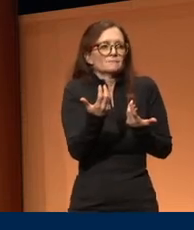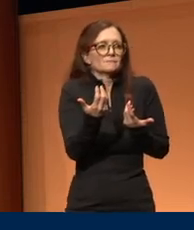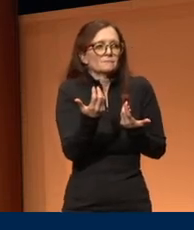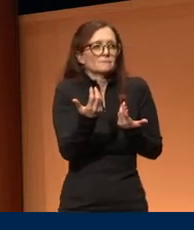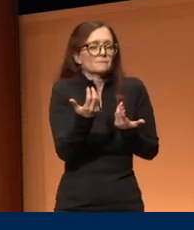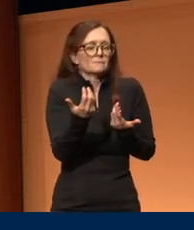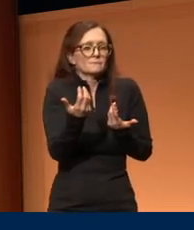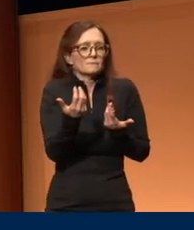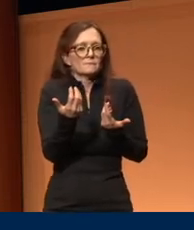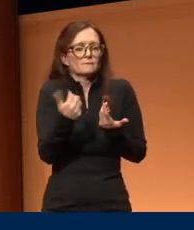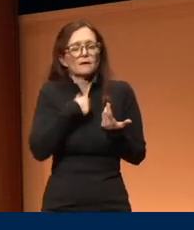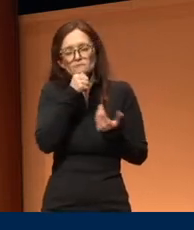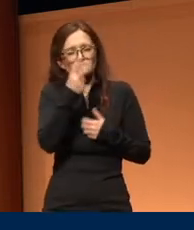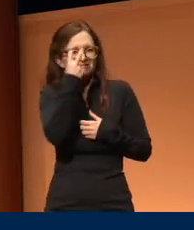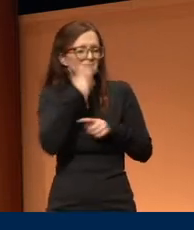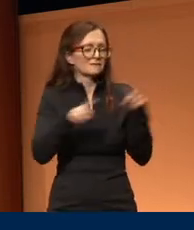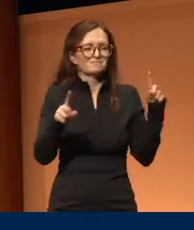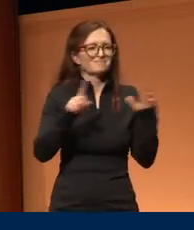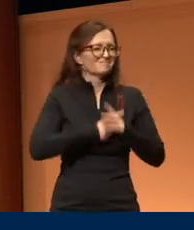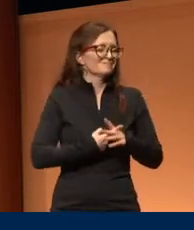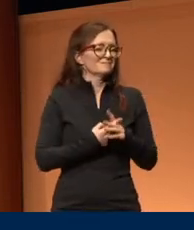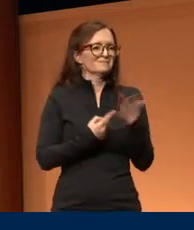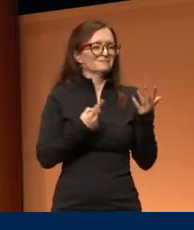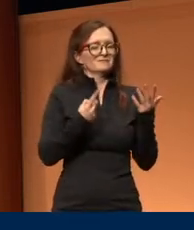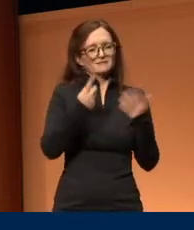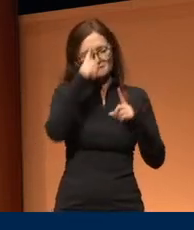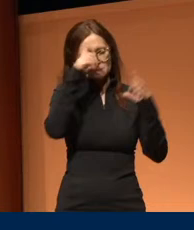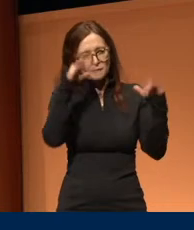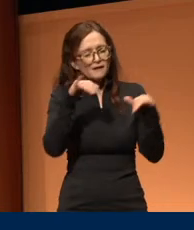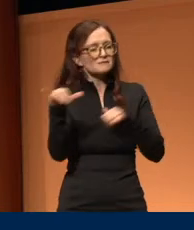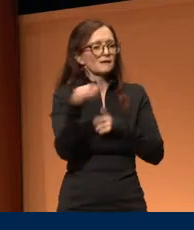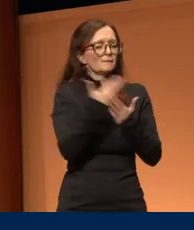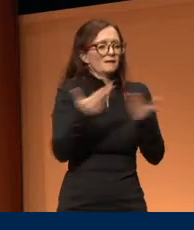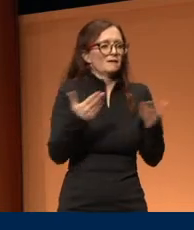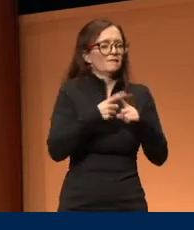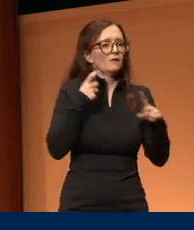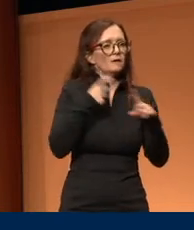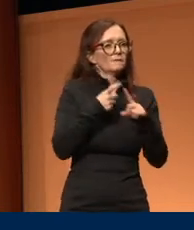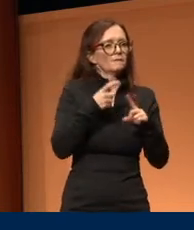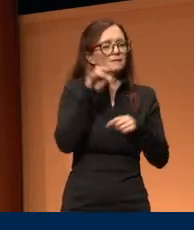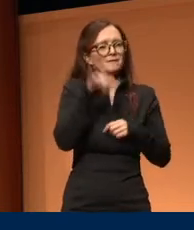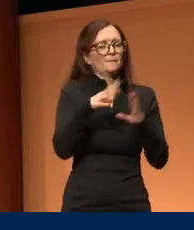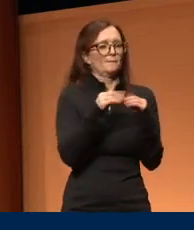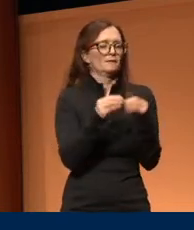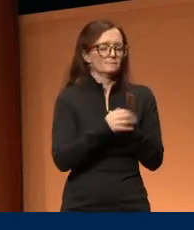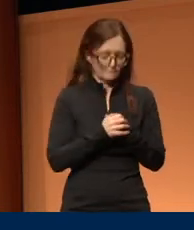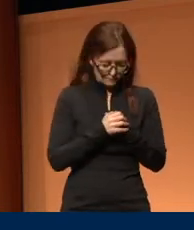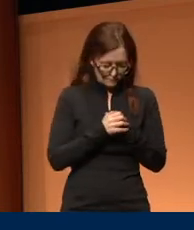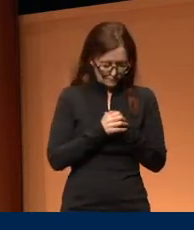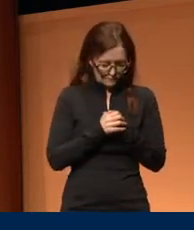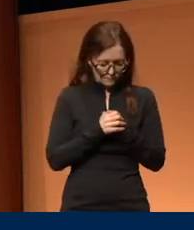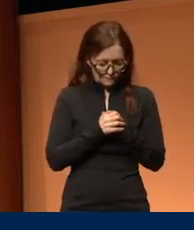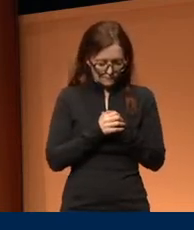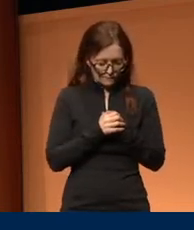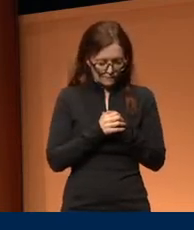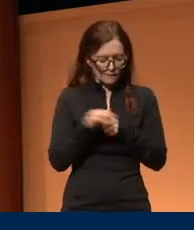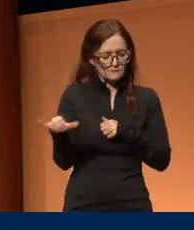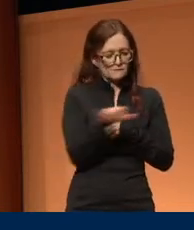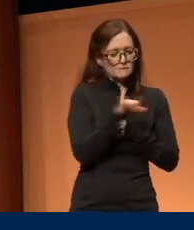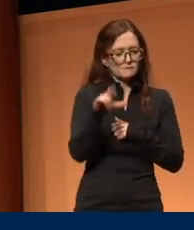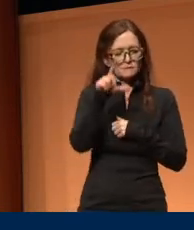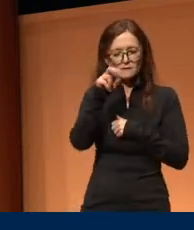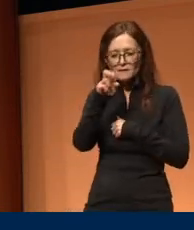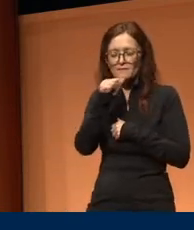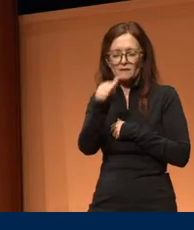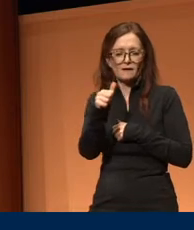by the way. I just don't think that we can expect the same things from this kind of meetings. Similarly, love did